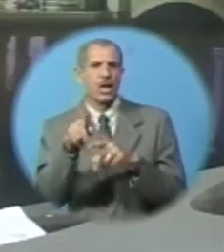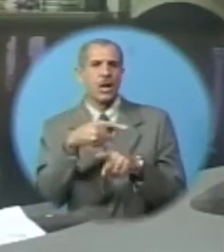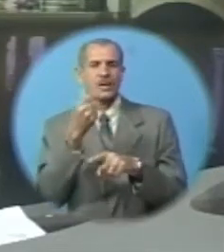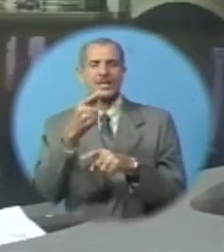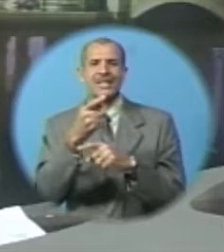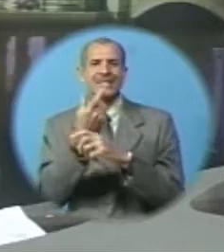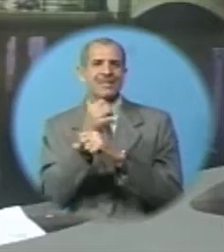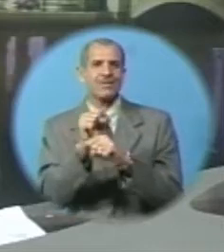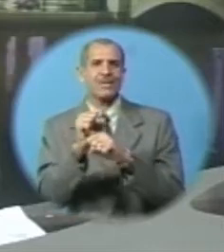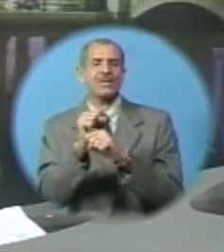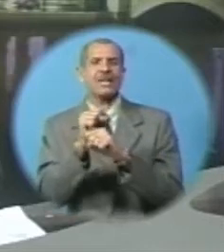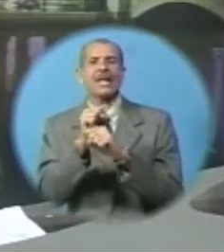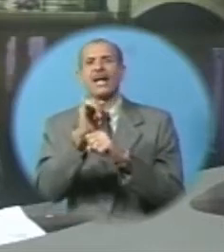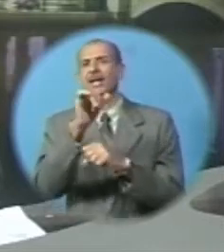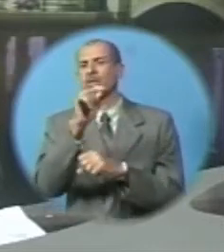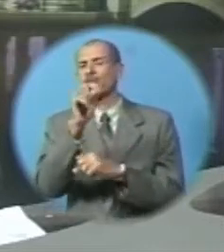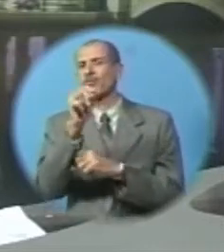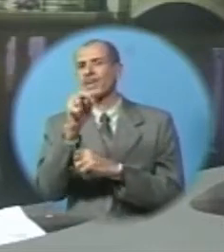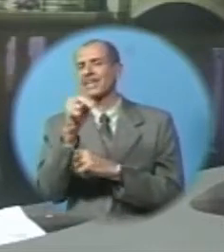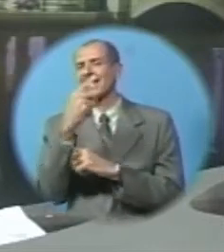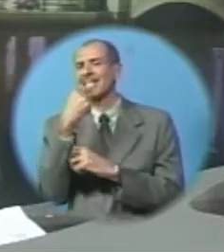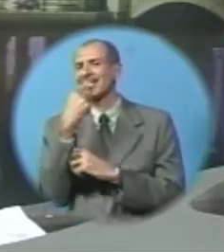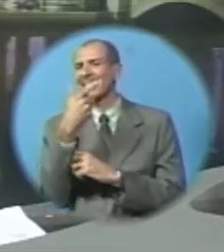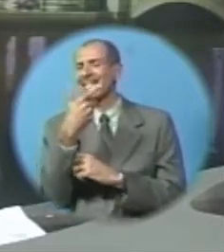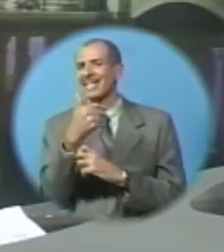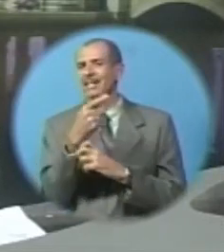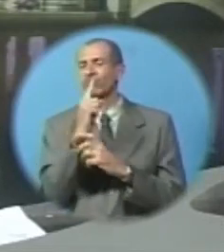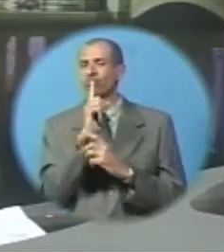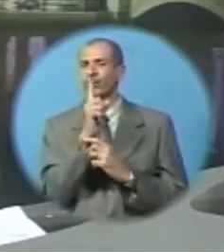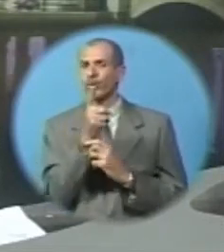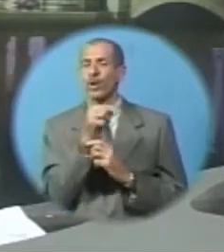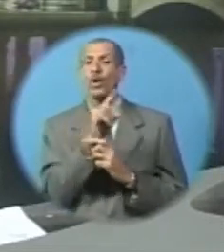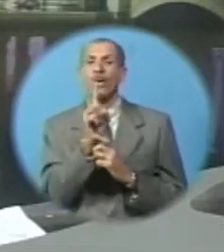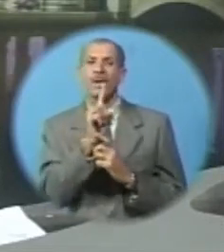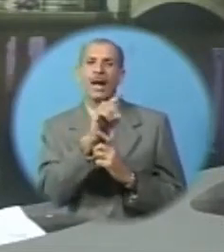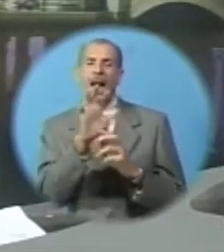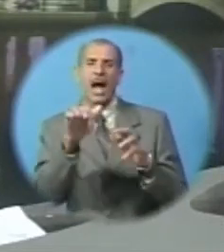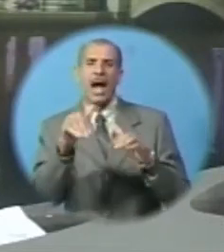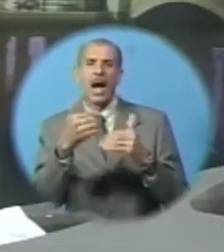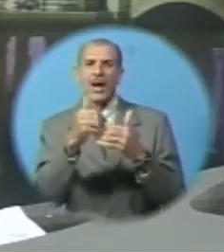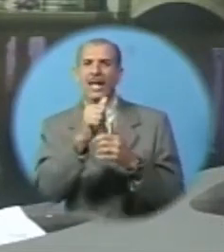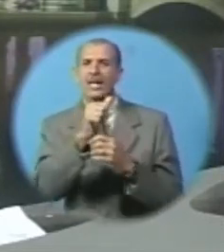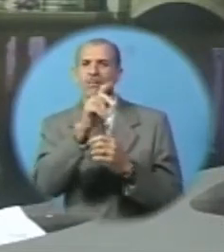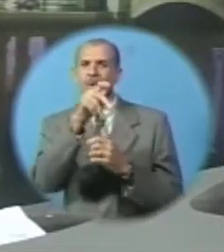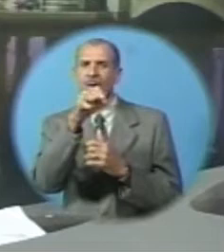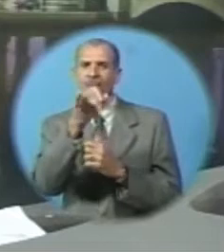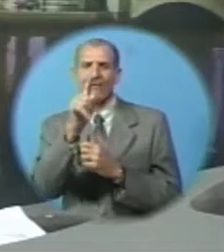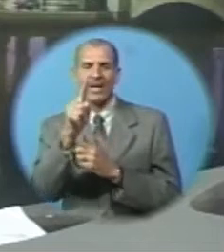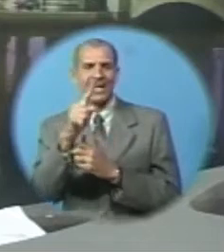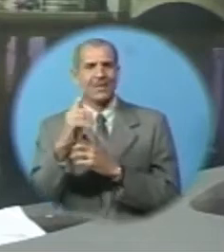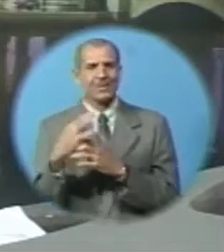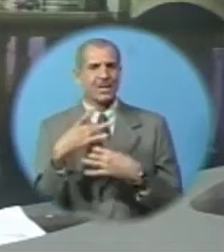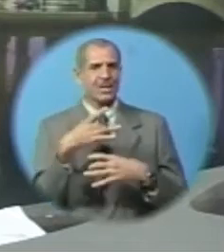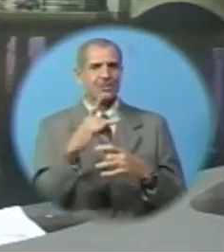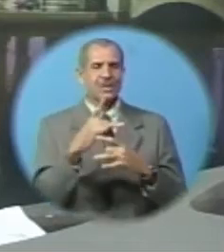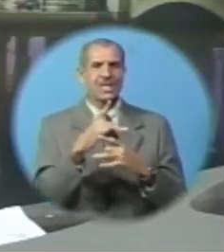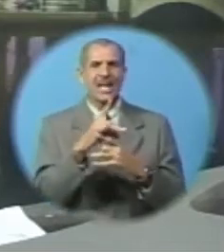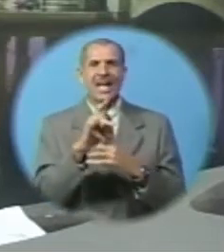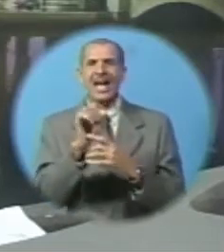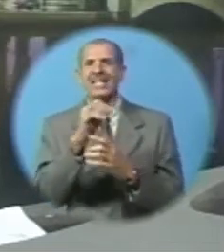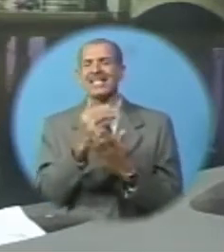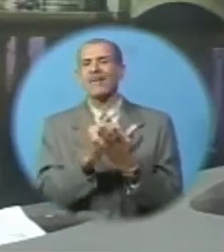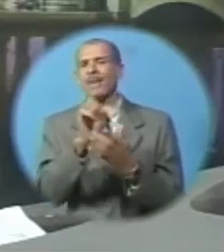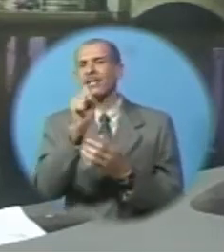longer-term security instruments. He says this is to determine where and how any profiling of some of the interests and on